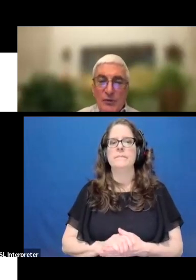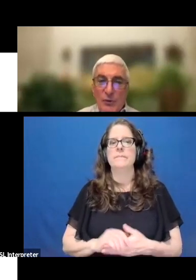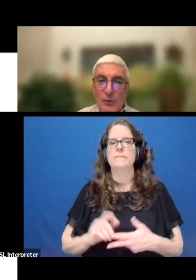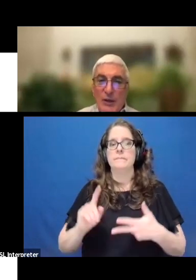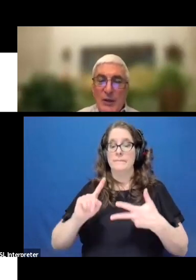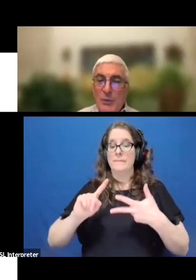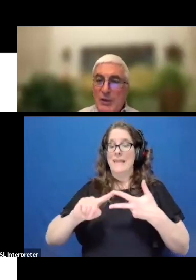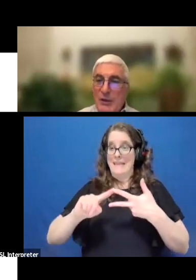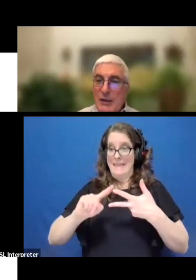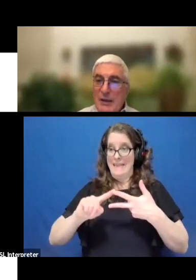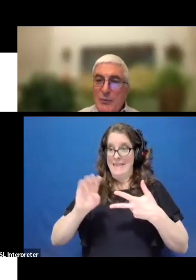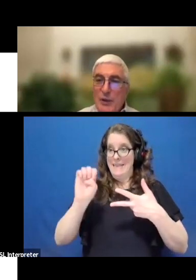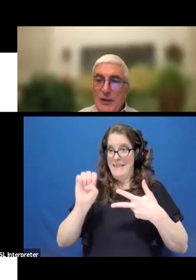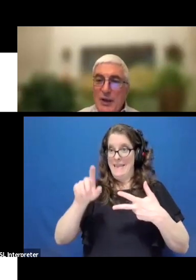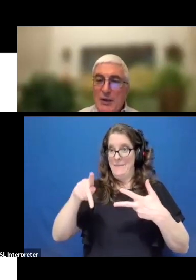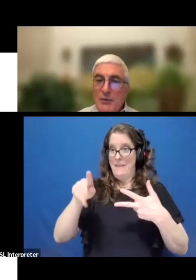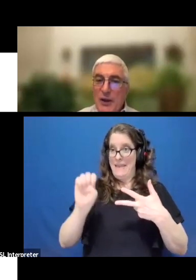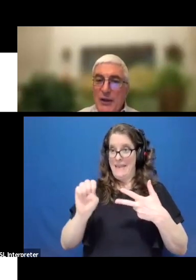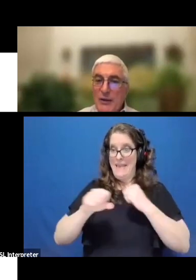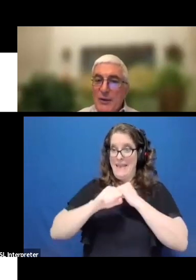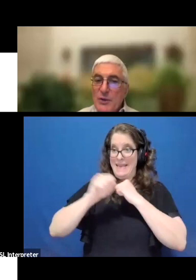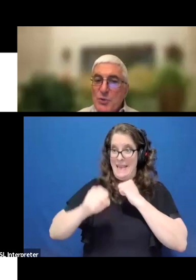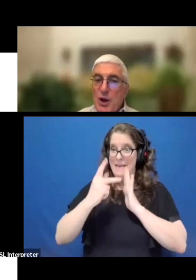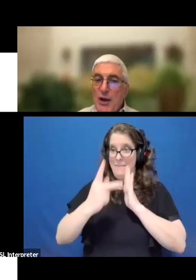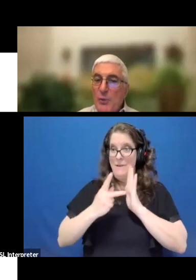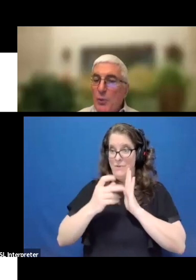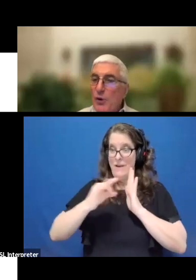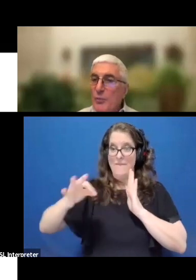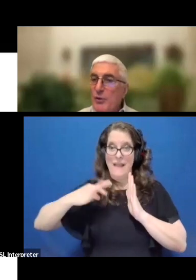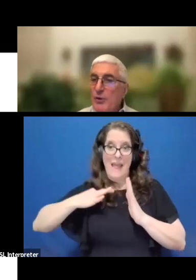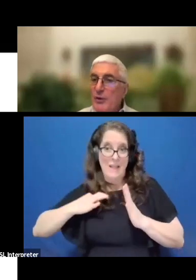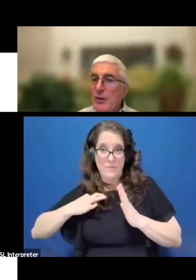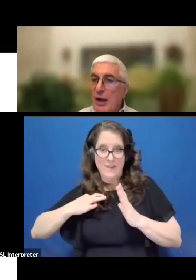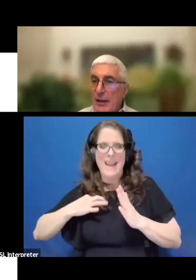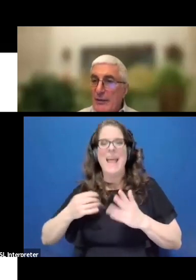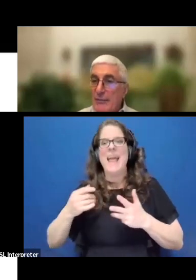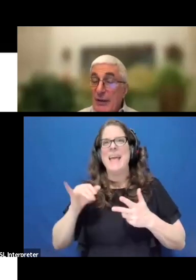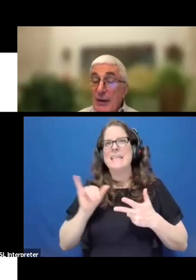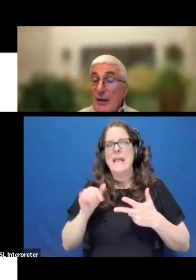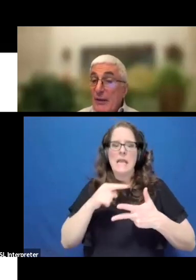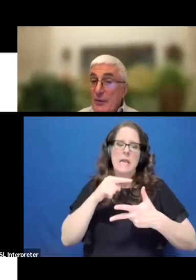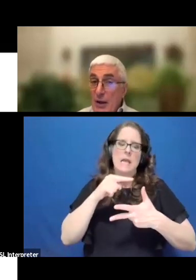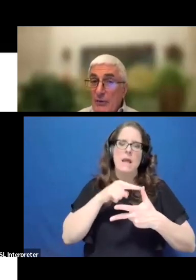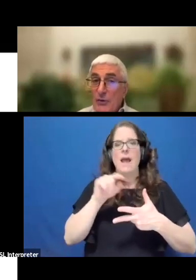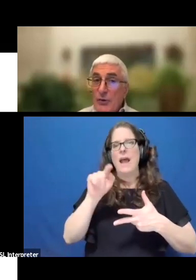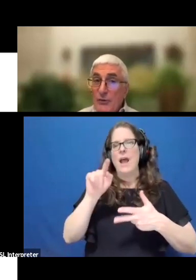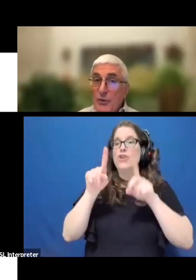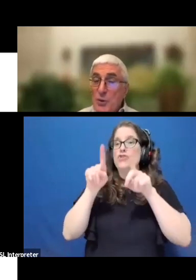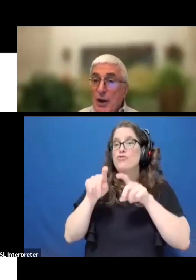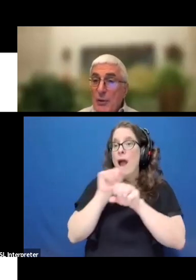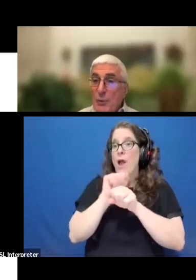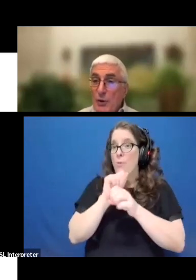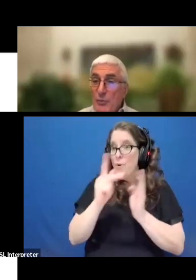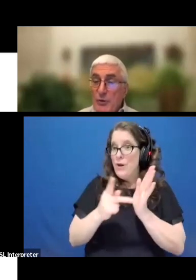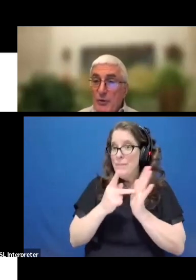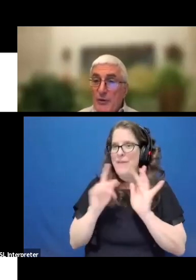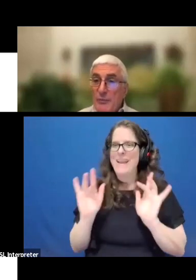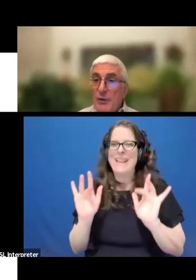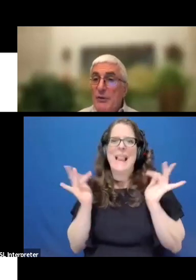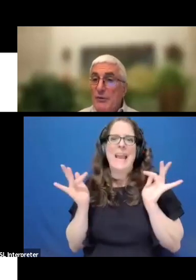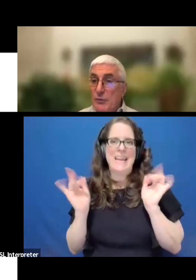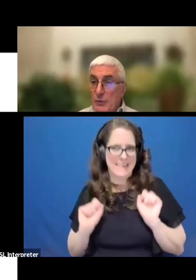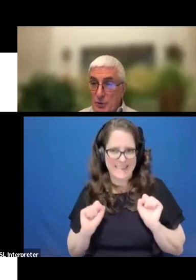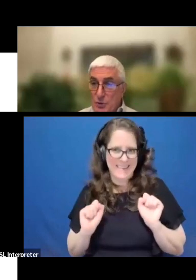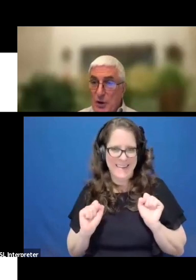phase 2, the EPE, as being kind of like trial work period light. It's not as good as the trial work